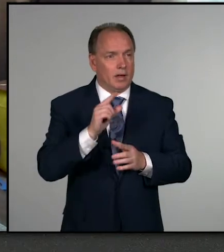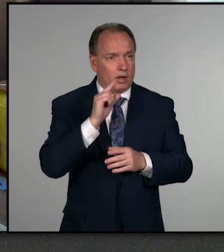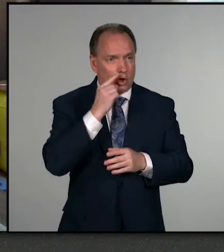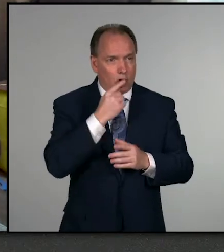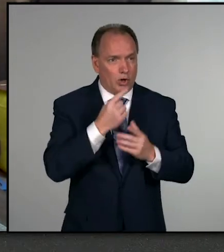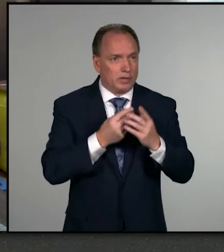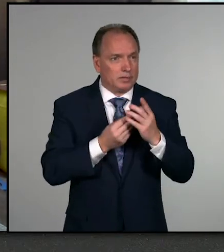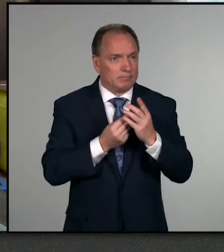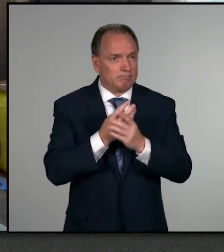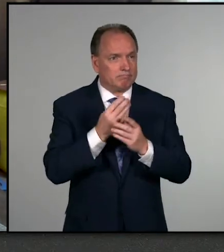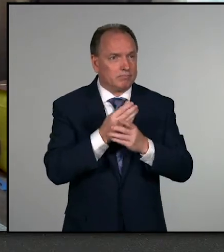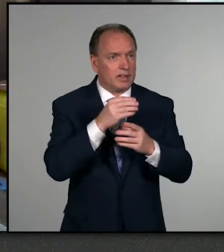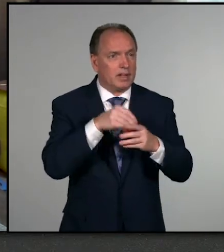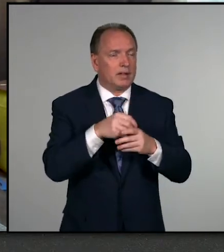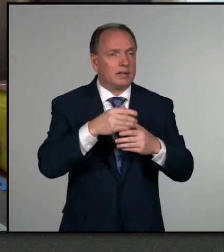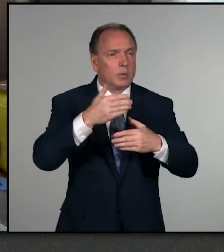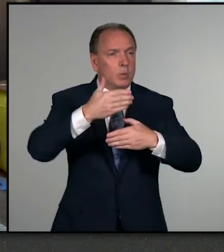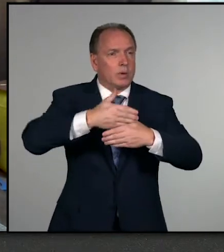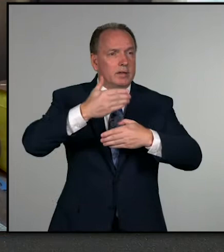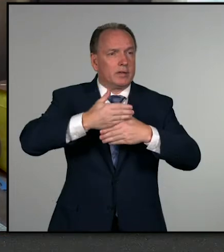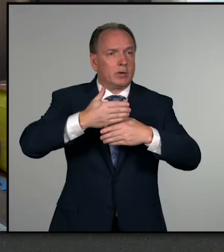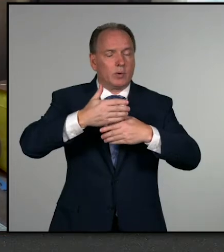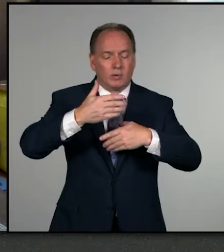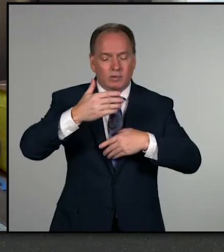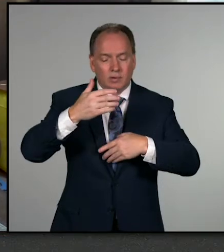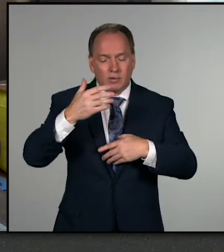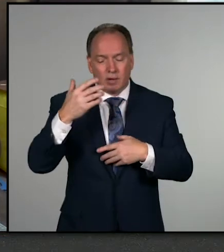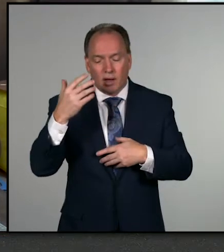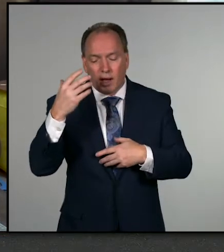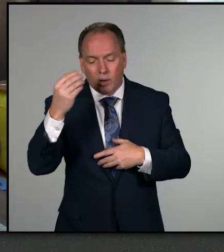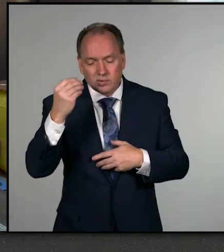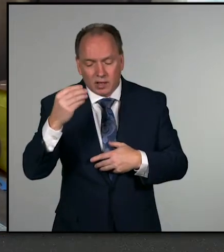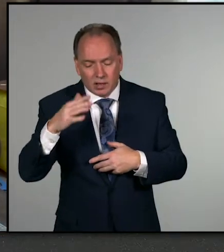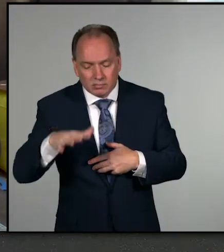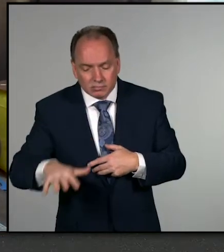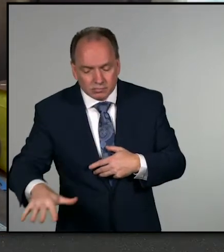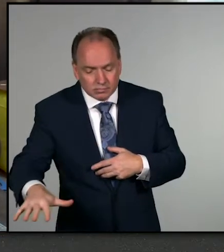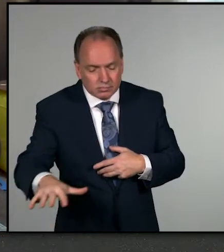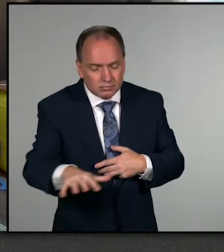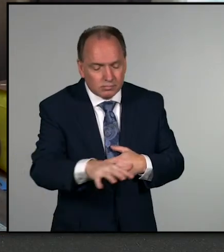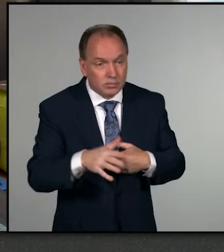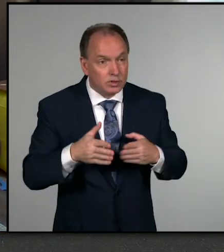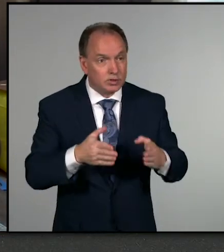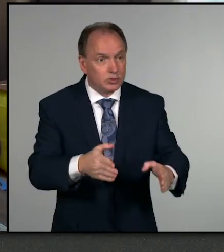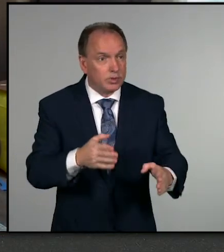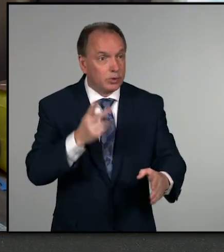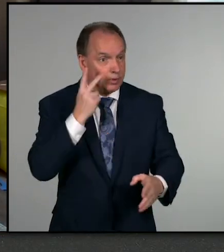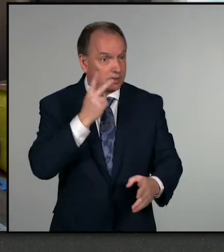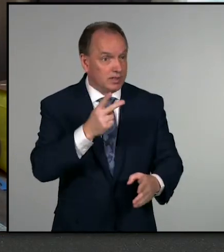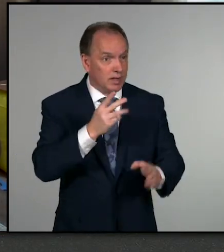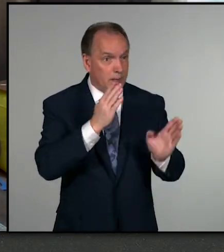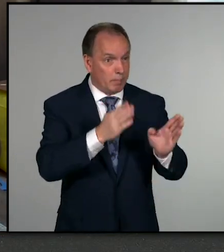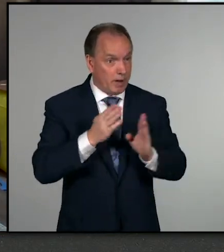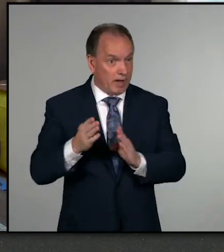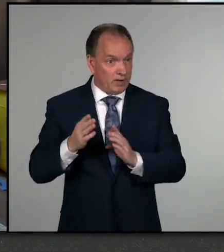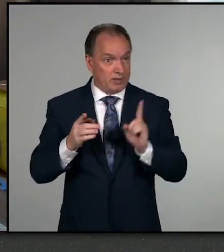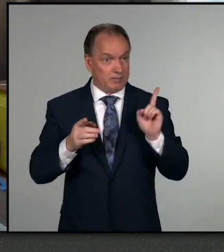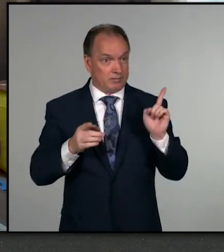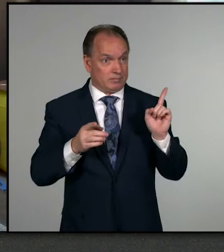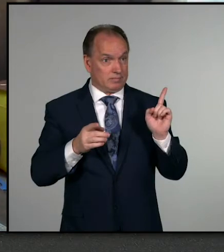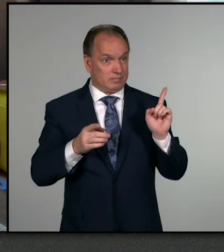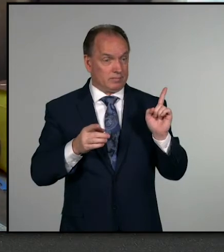Garden in a window box, high above the street. Do you see their pattern in this window box?